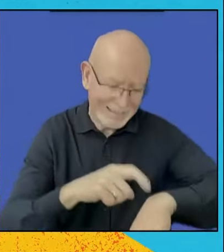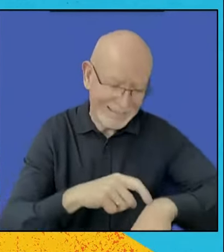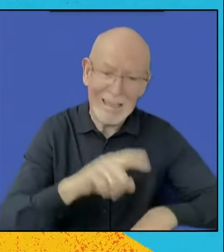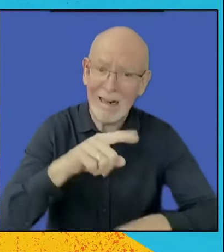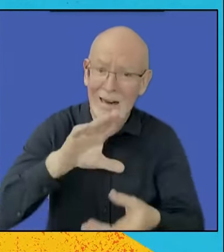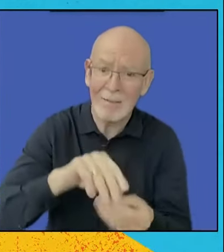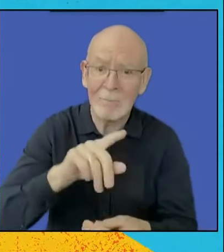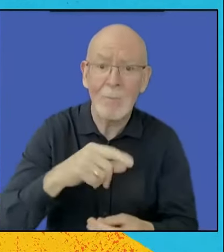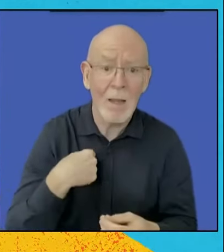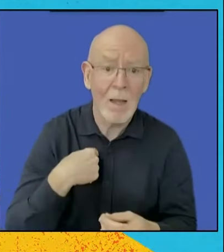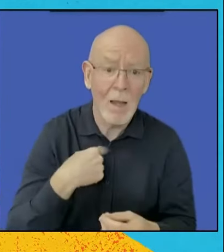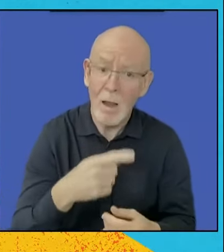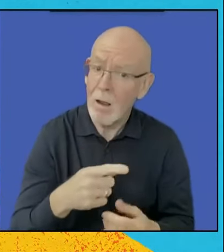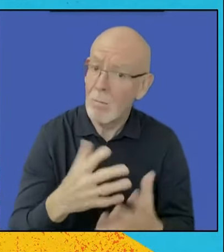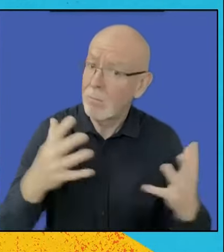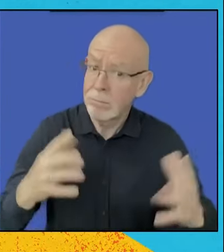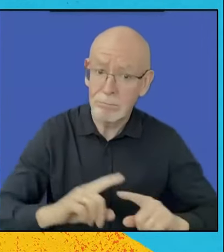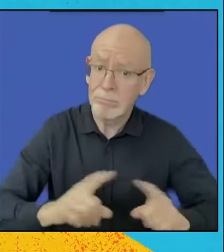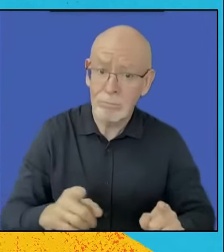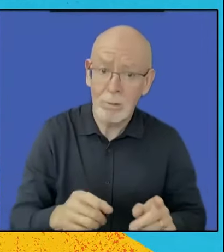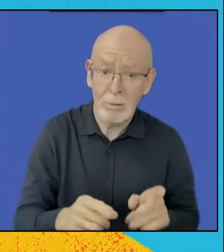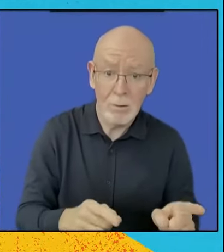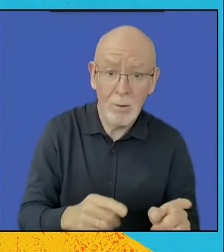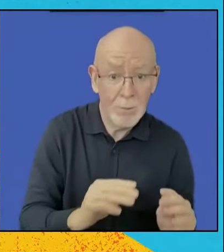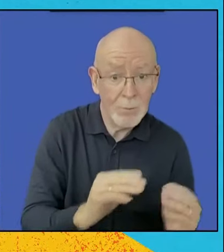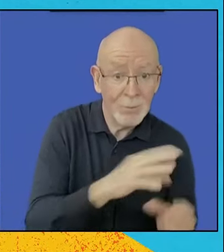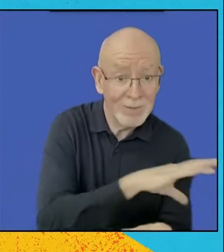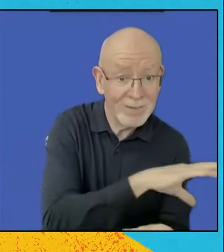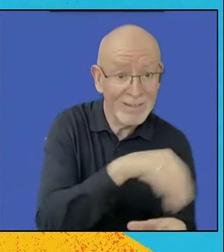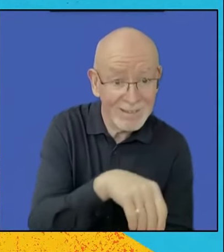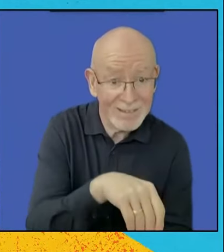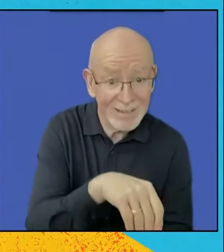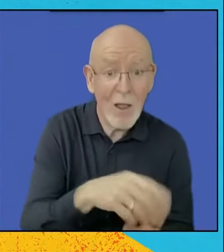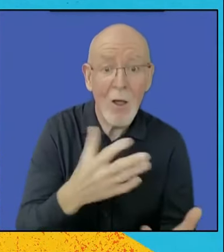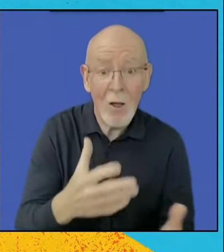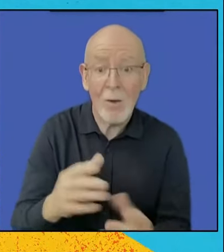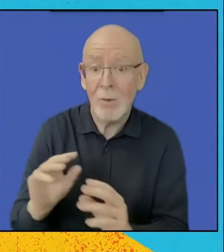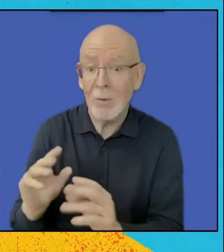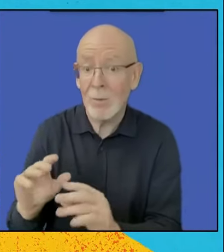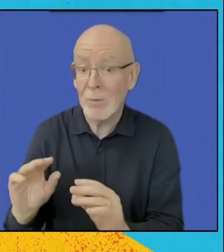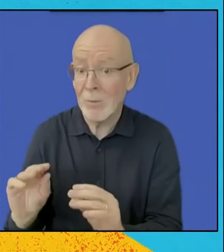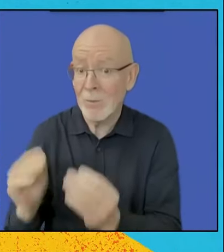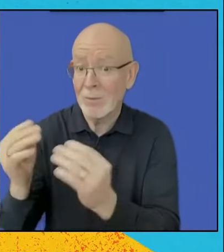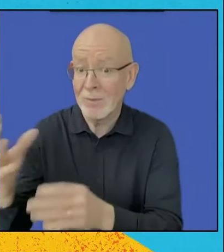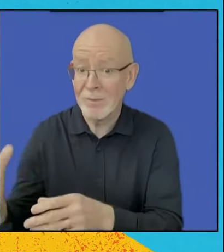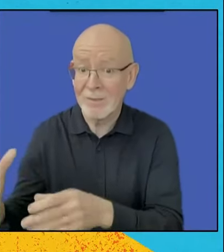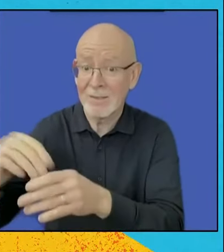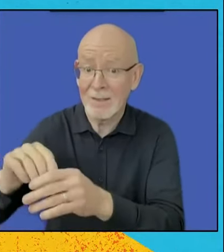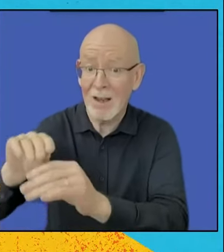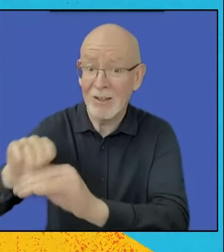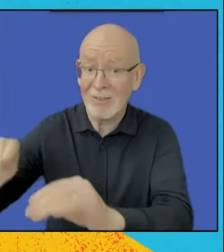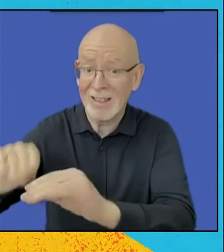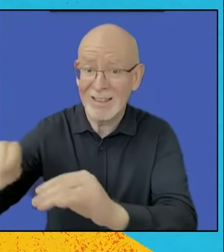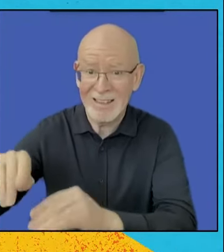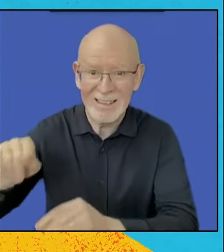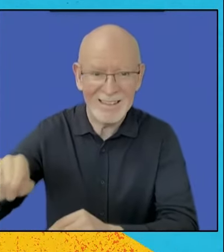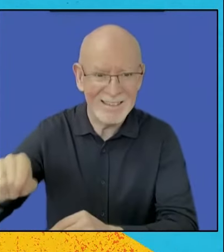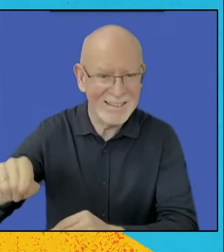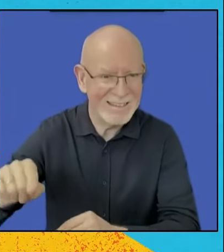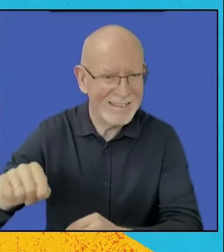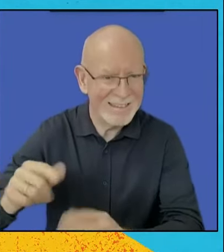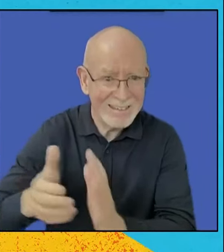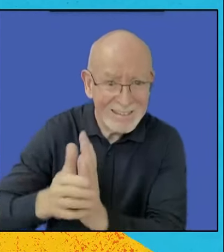for. Finally, I think it's just recognizing that there is so much that we are already working towards. We need engagement beyond policymaking, beyond the SDG